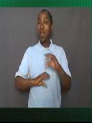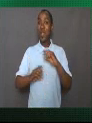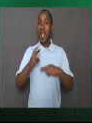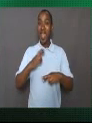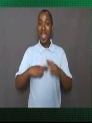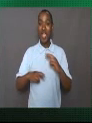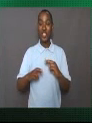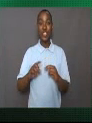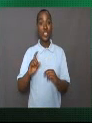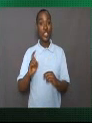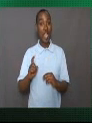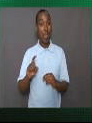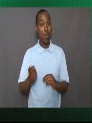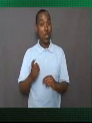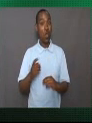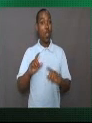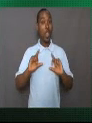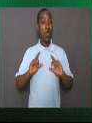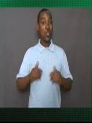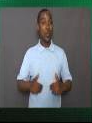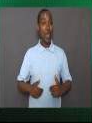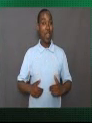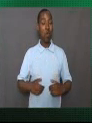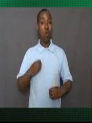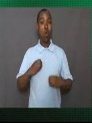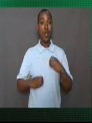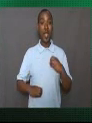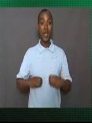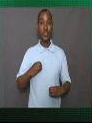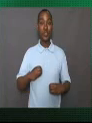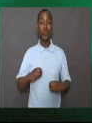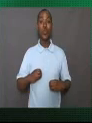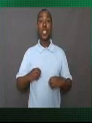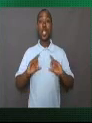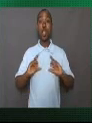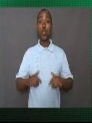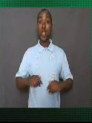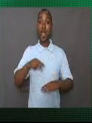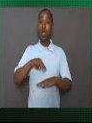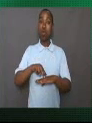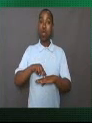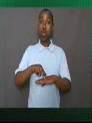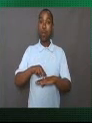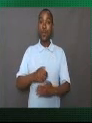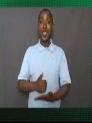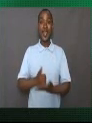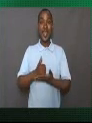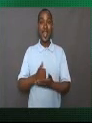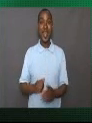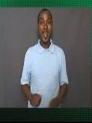happen in living organisms to maintain life. The